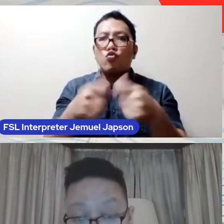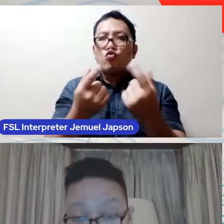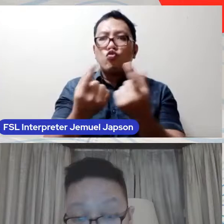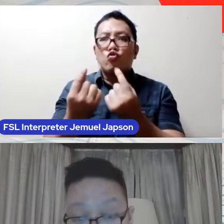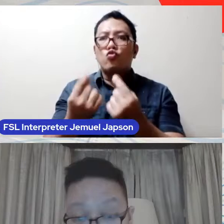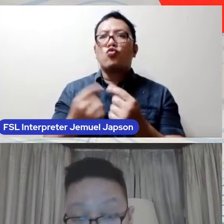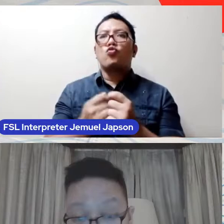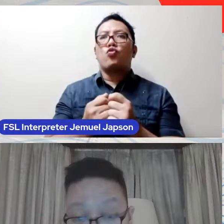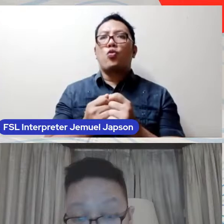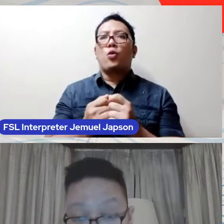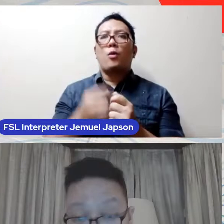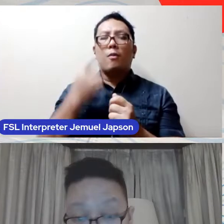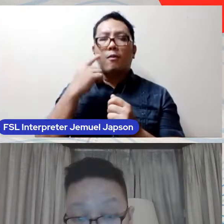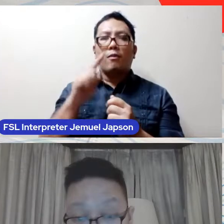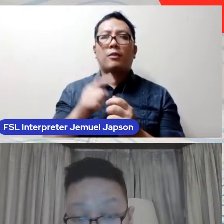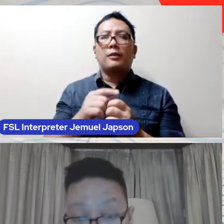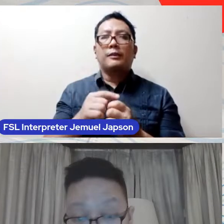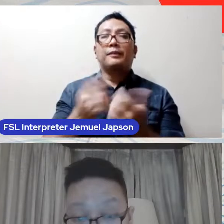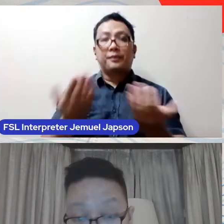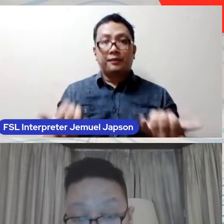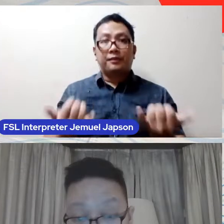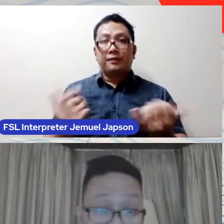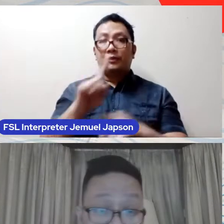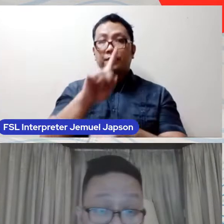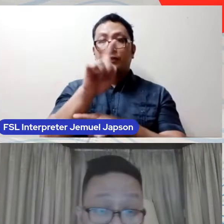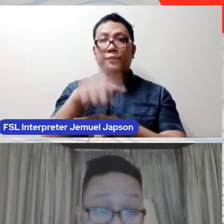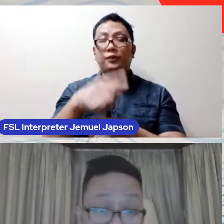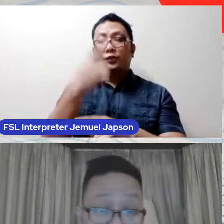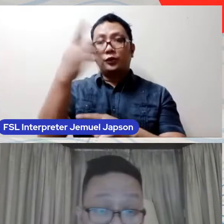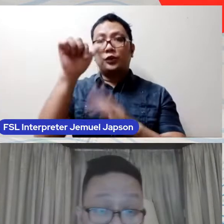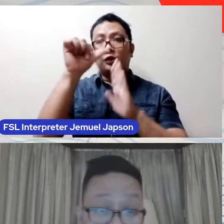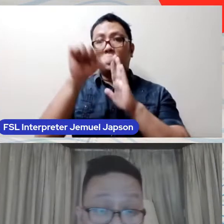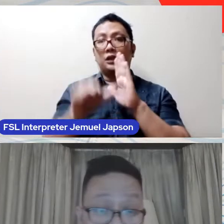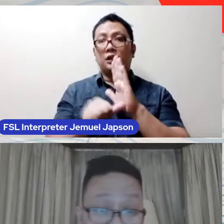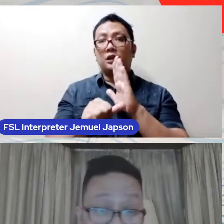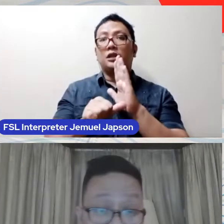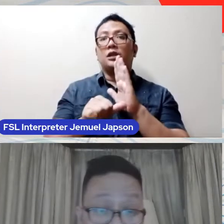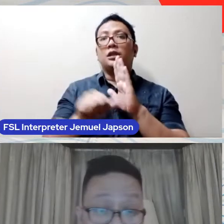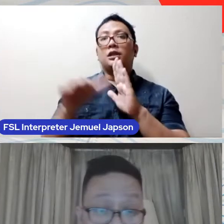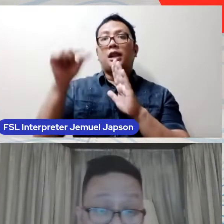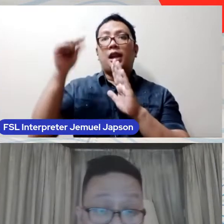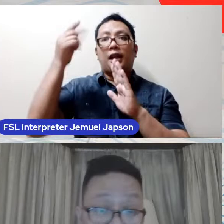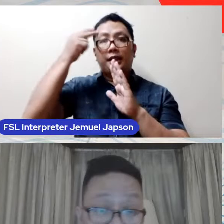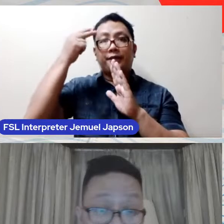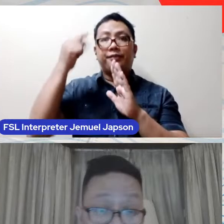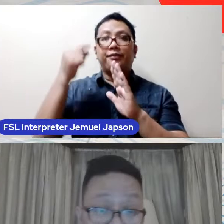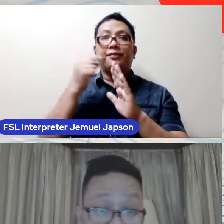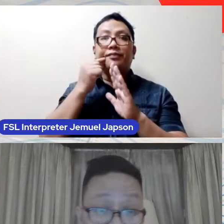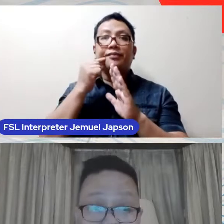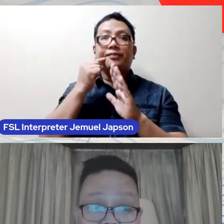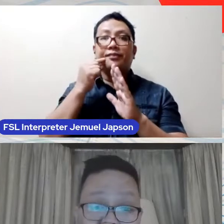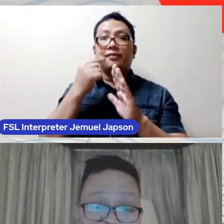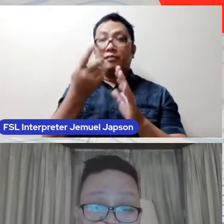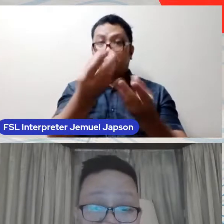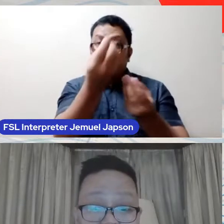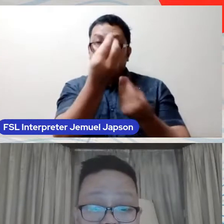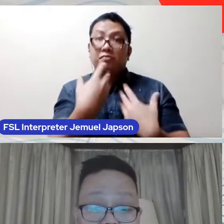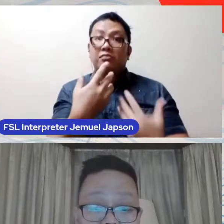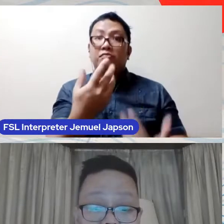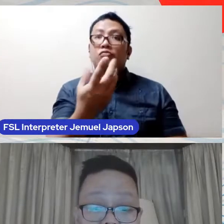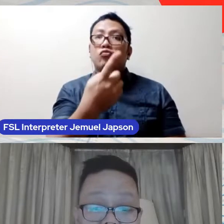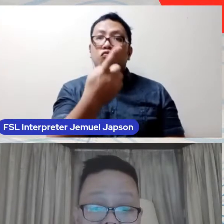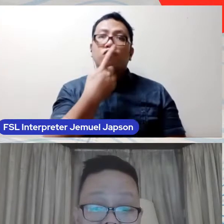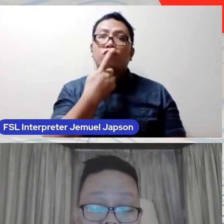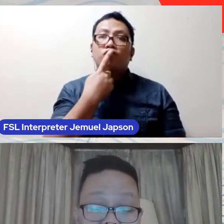yung nitty-gritty. This question is for Attorney Helen. Attorney Helen, can you tell us po, like